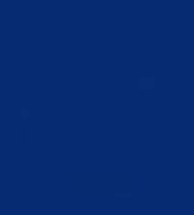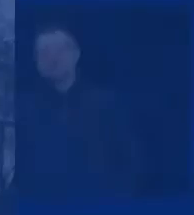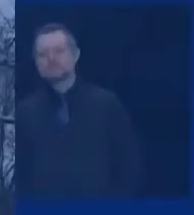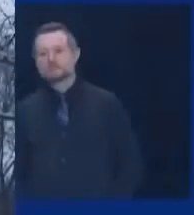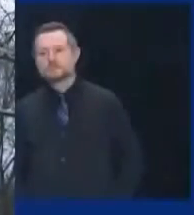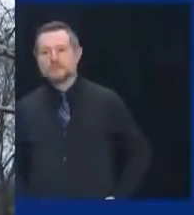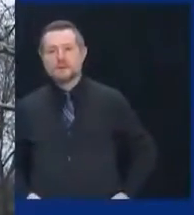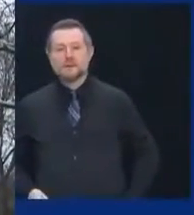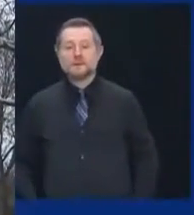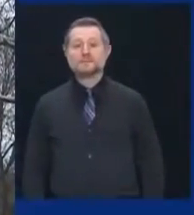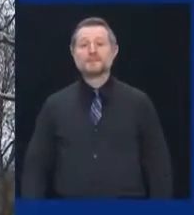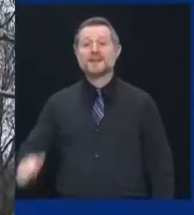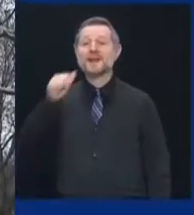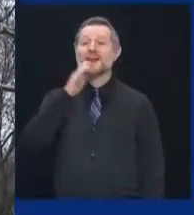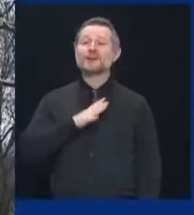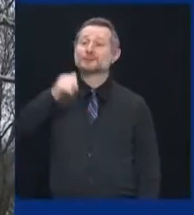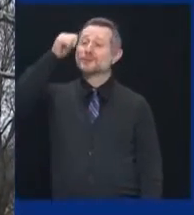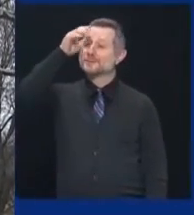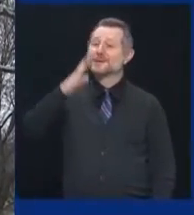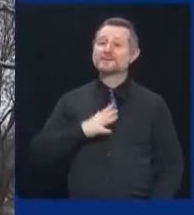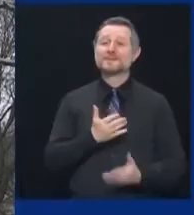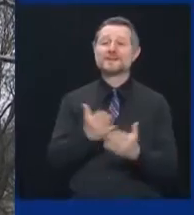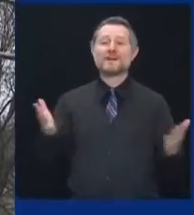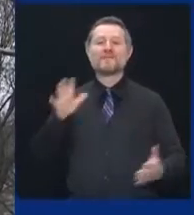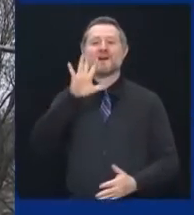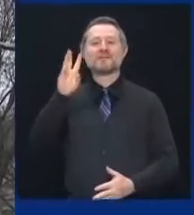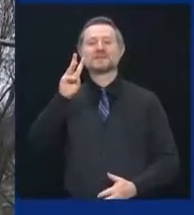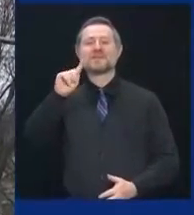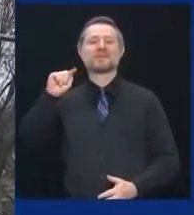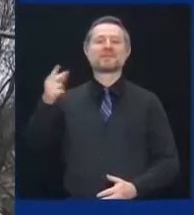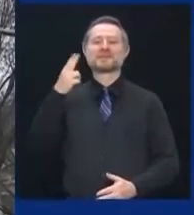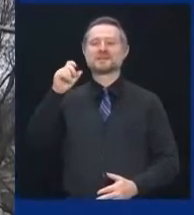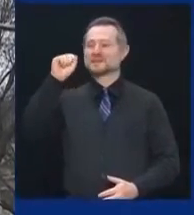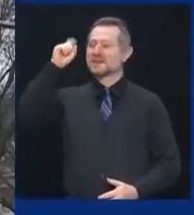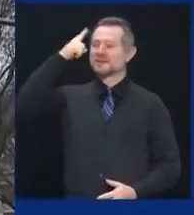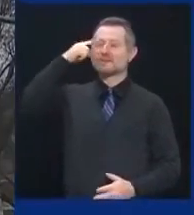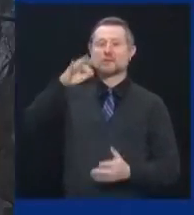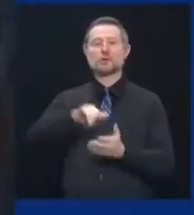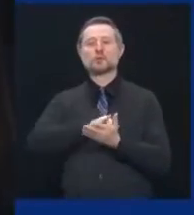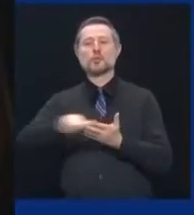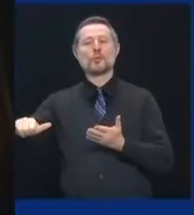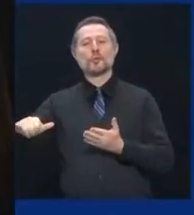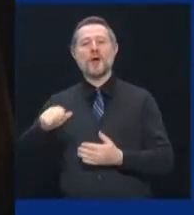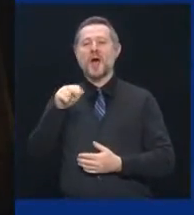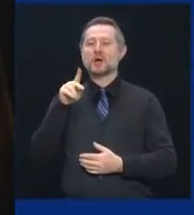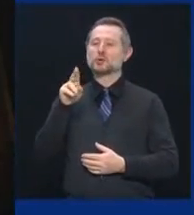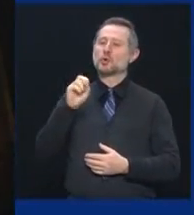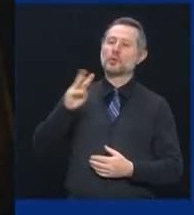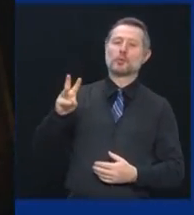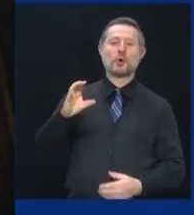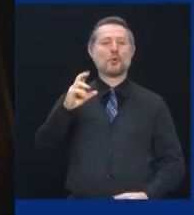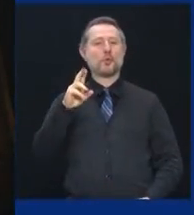Ladies and gentlemen, the 56th Governor of New York, Andrew Cuomo.